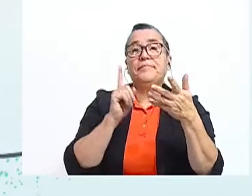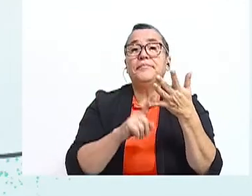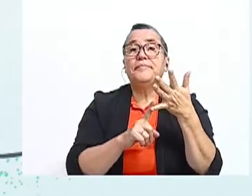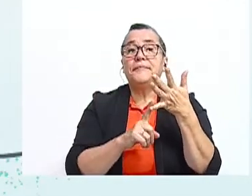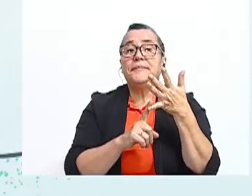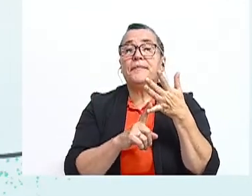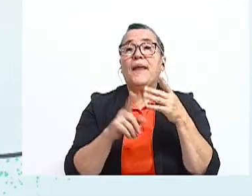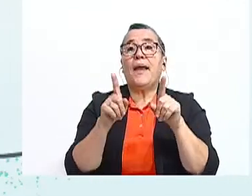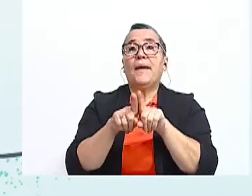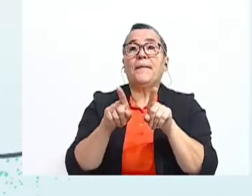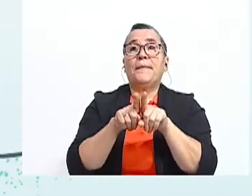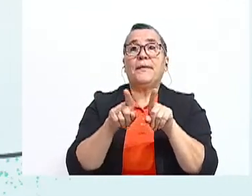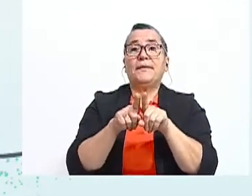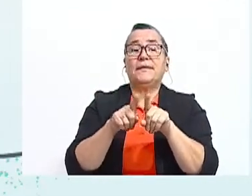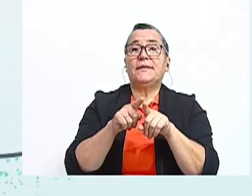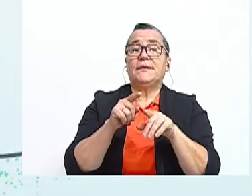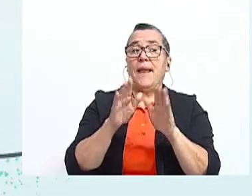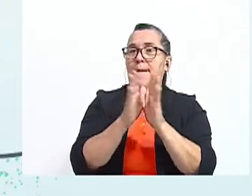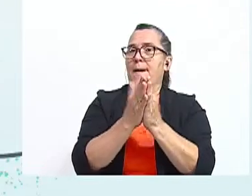You're going to need your English